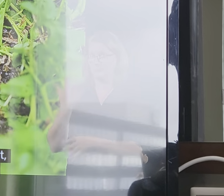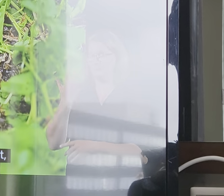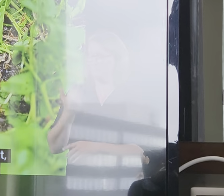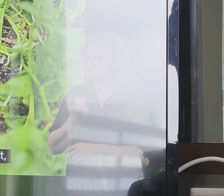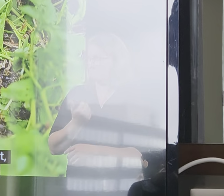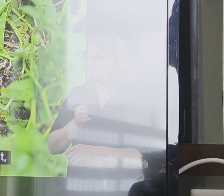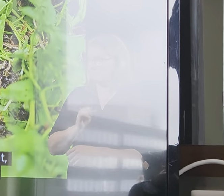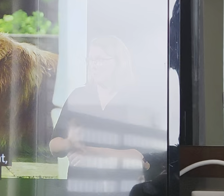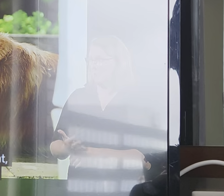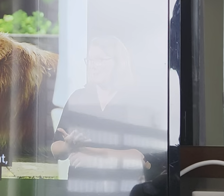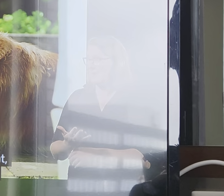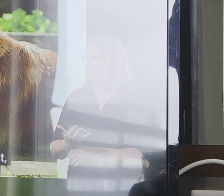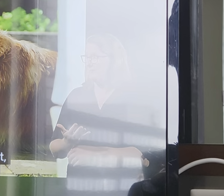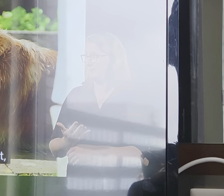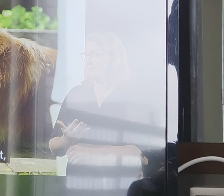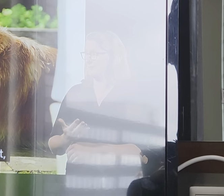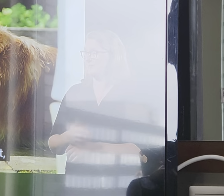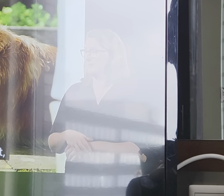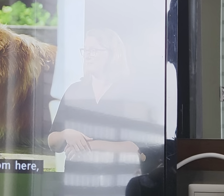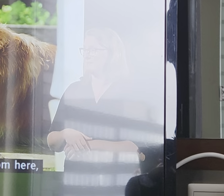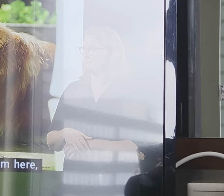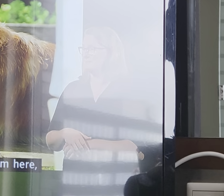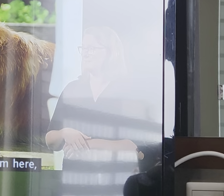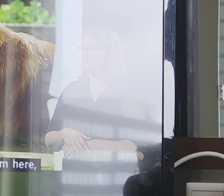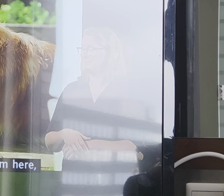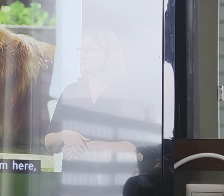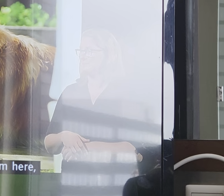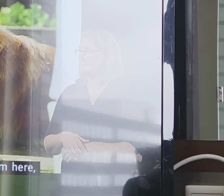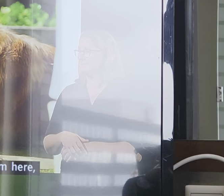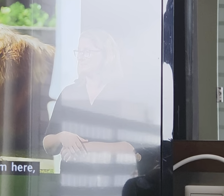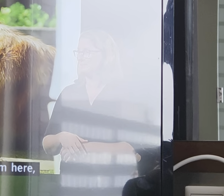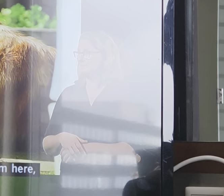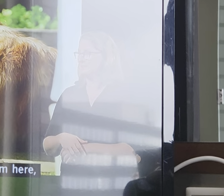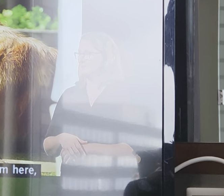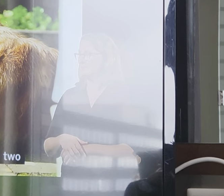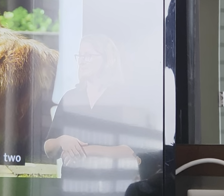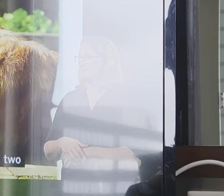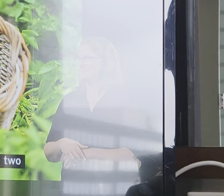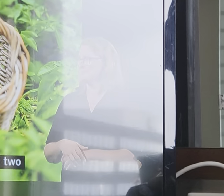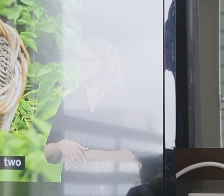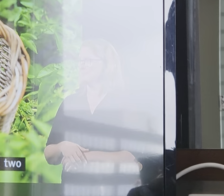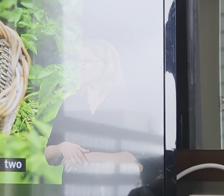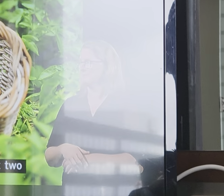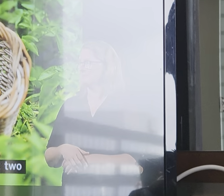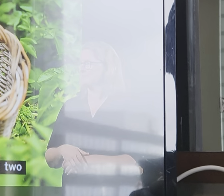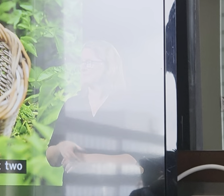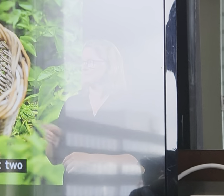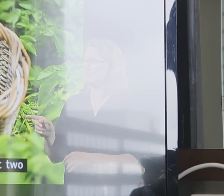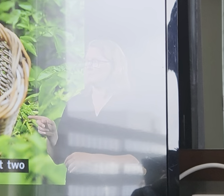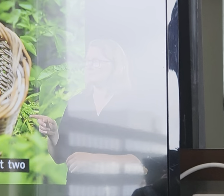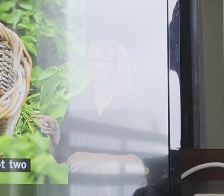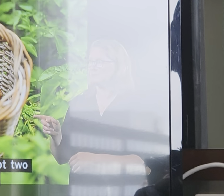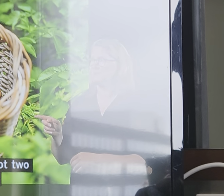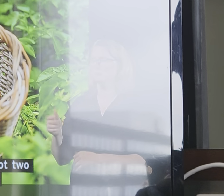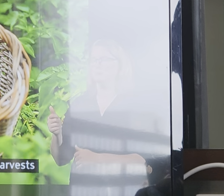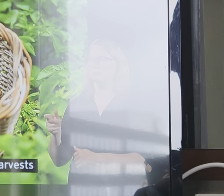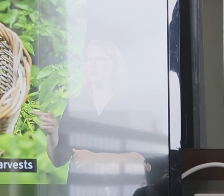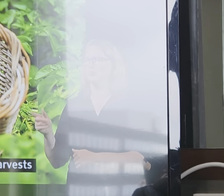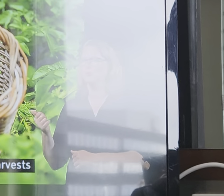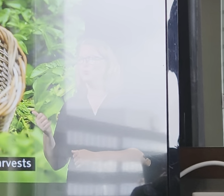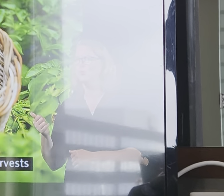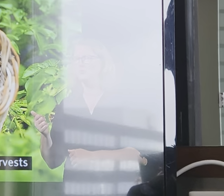That is just one plant, so that's not bad. I'm going to do a couple from here, and then I know I've got 2 in the